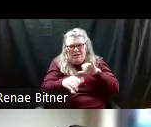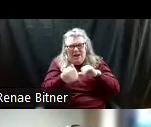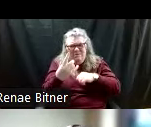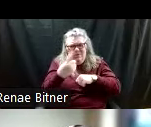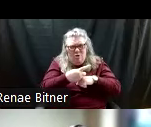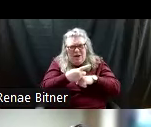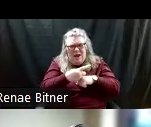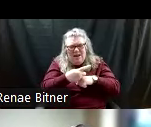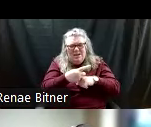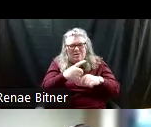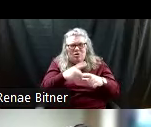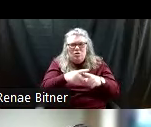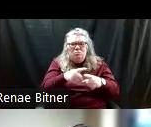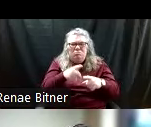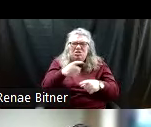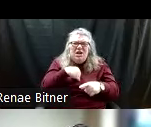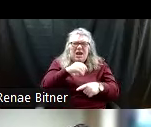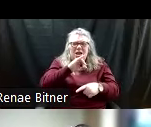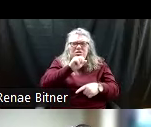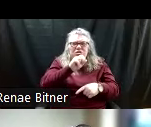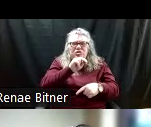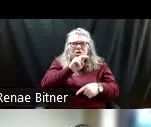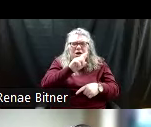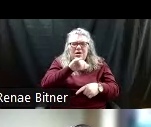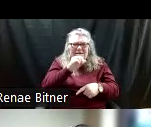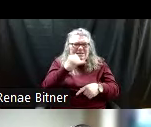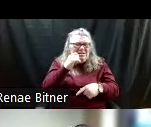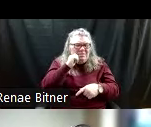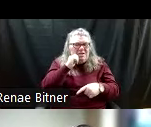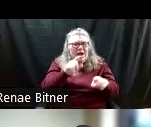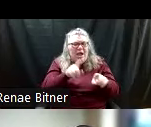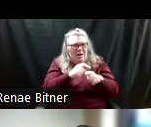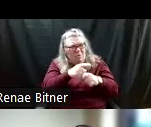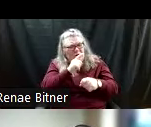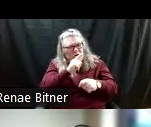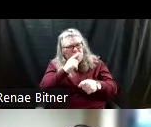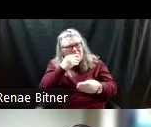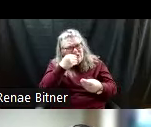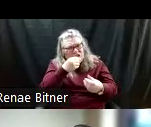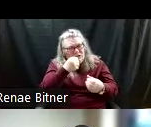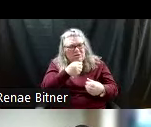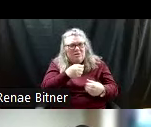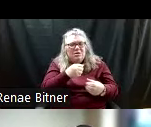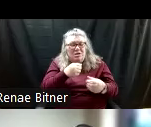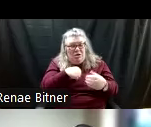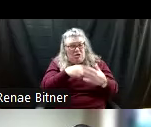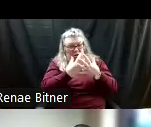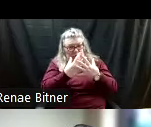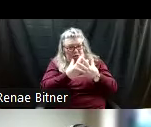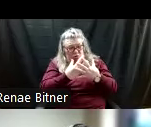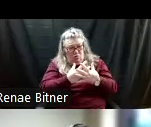to make sure she fed well. She was screened while she was inpatient as a newborn for hearing